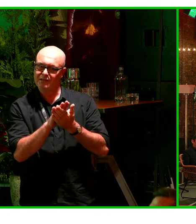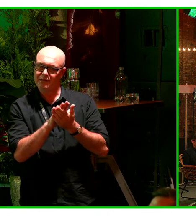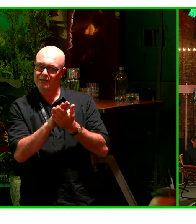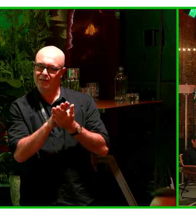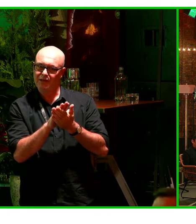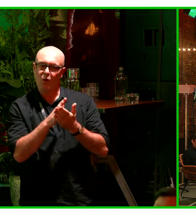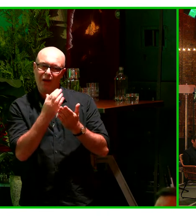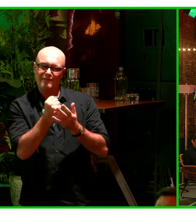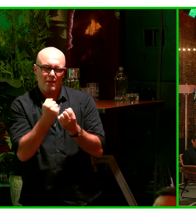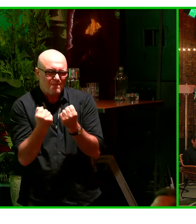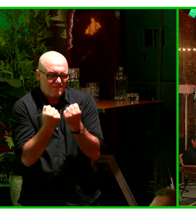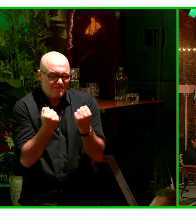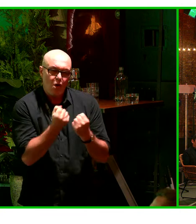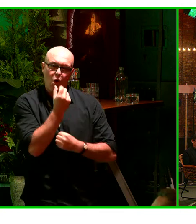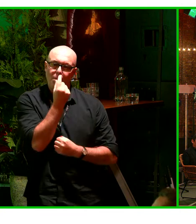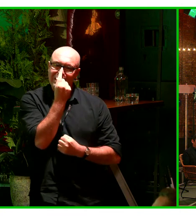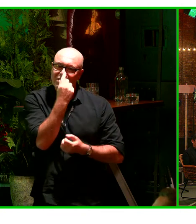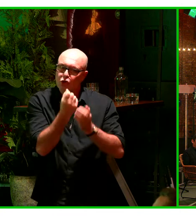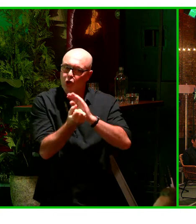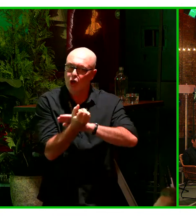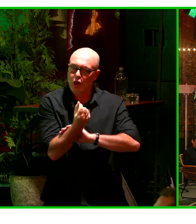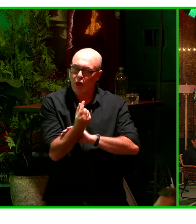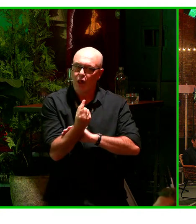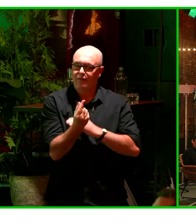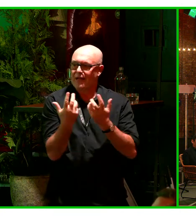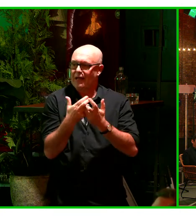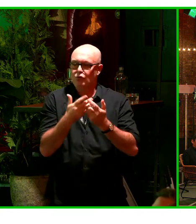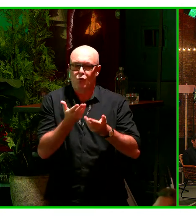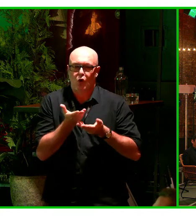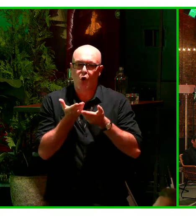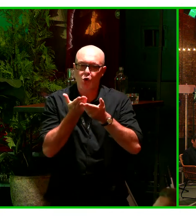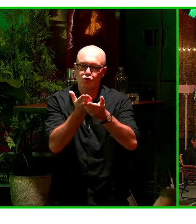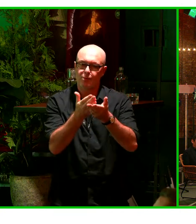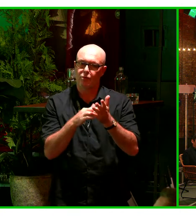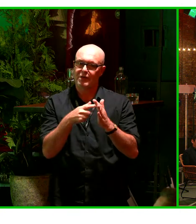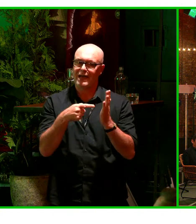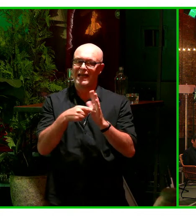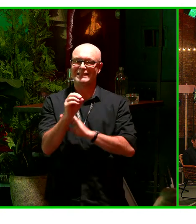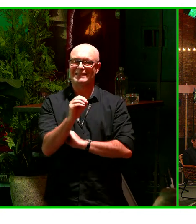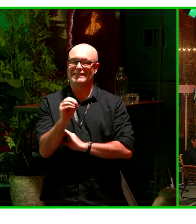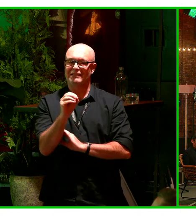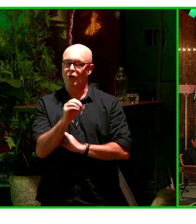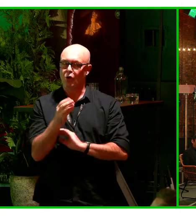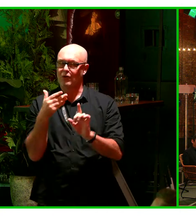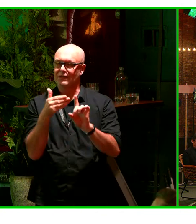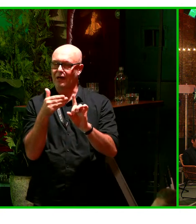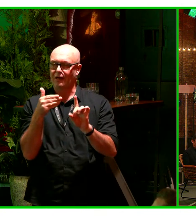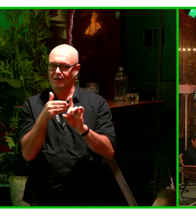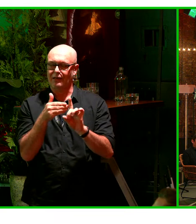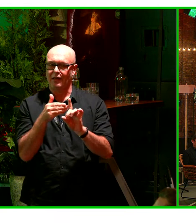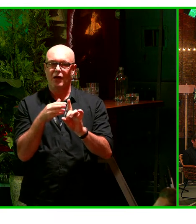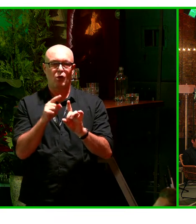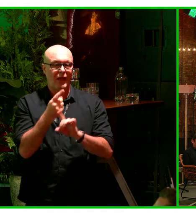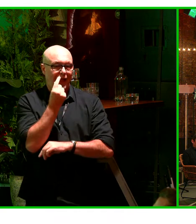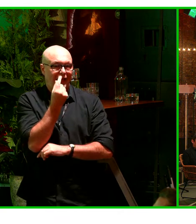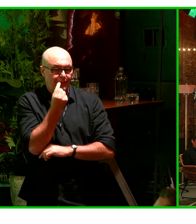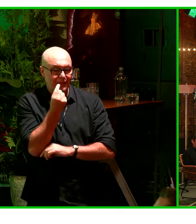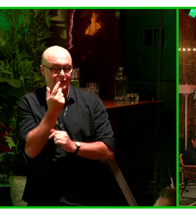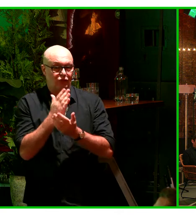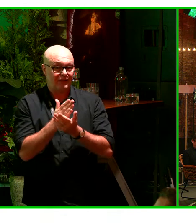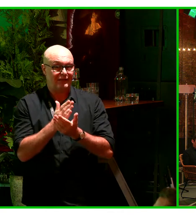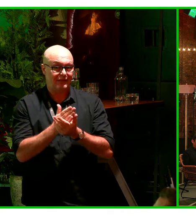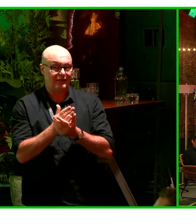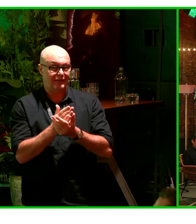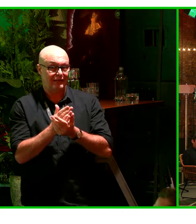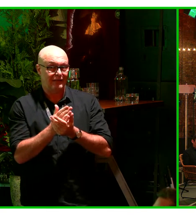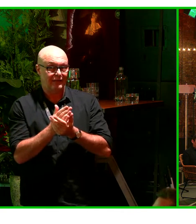formidable potential in terms of contributing to those net zero targets. So that capability for us, and one of the things that really